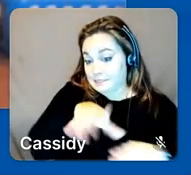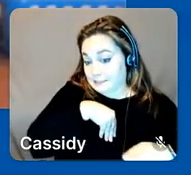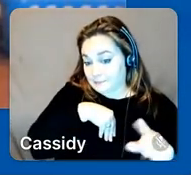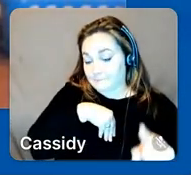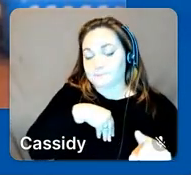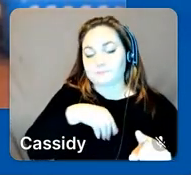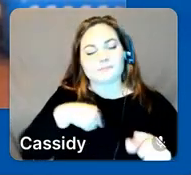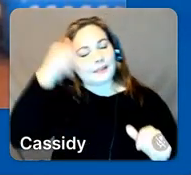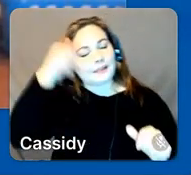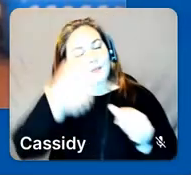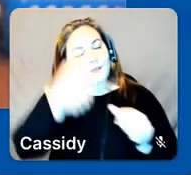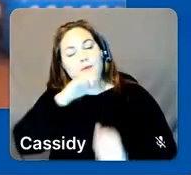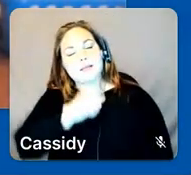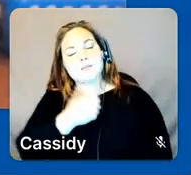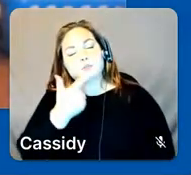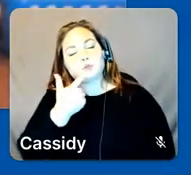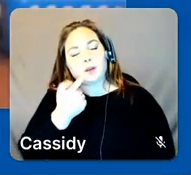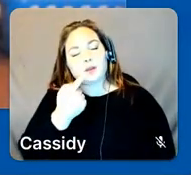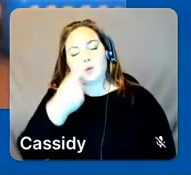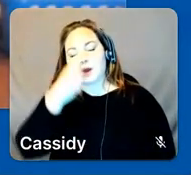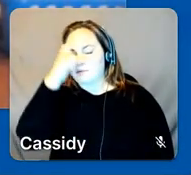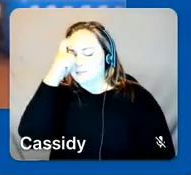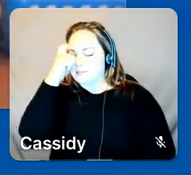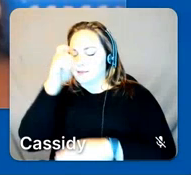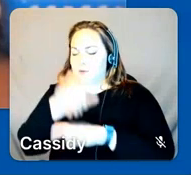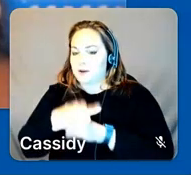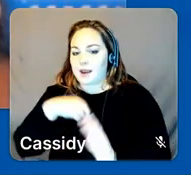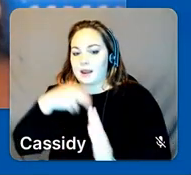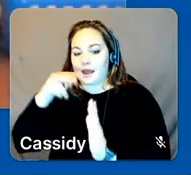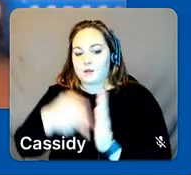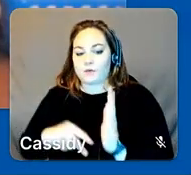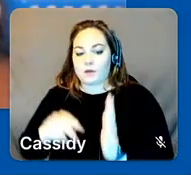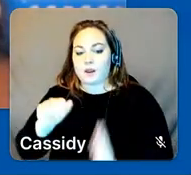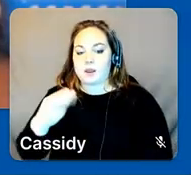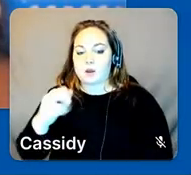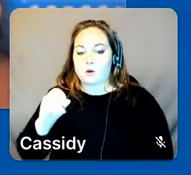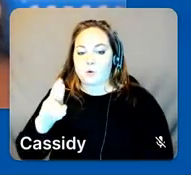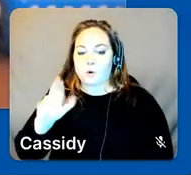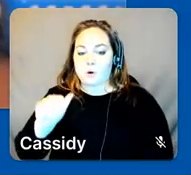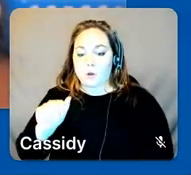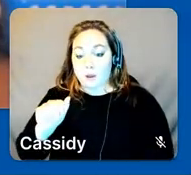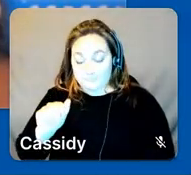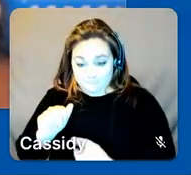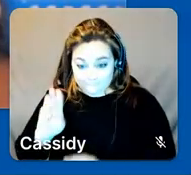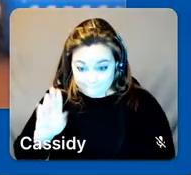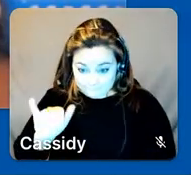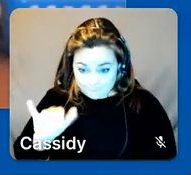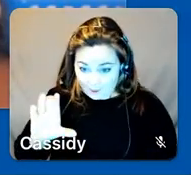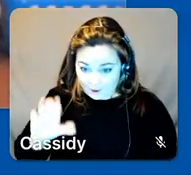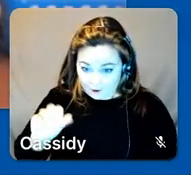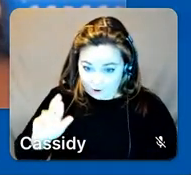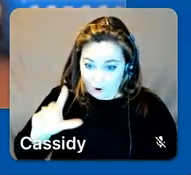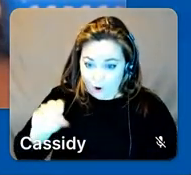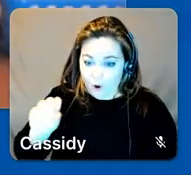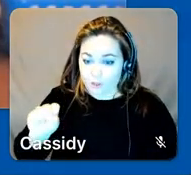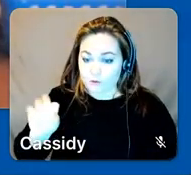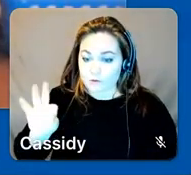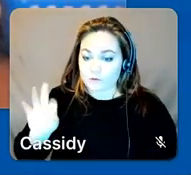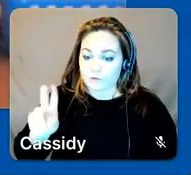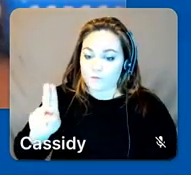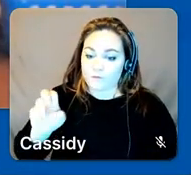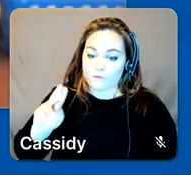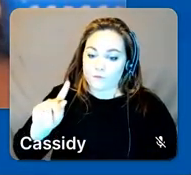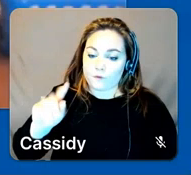I was 21 years old, one summer night, I read Ahora by Carlos Fuentes. And it had left an impression on me. And so